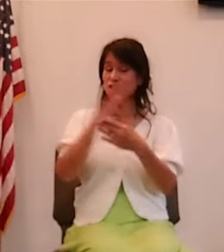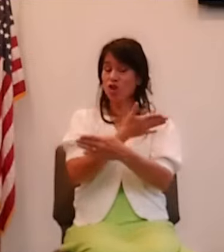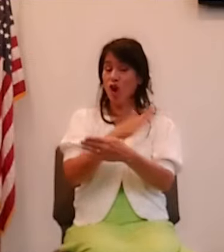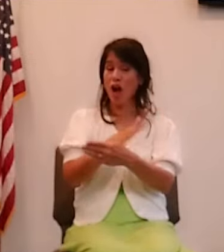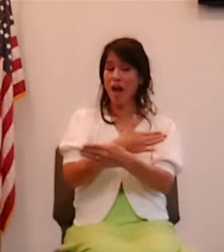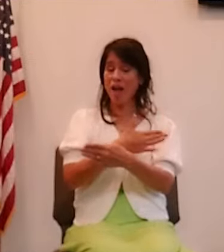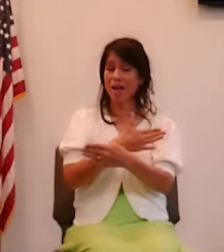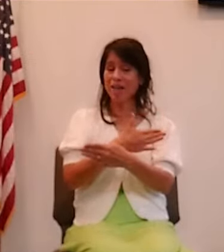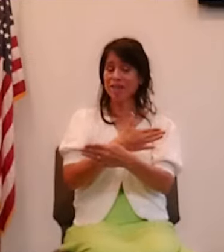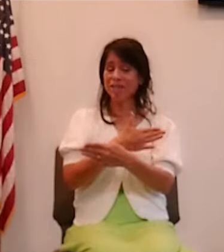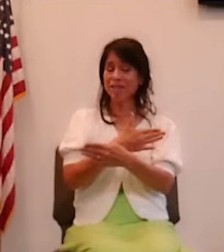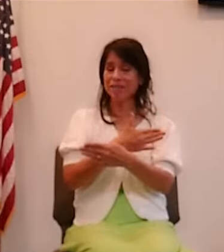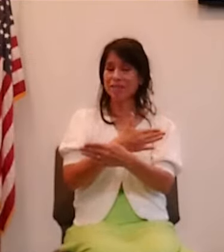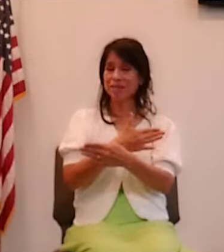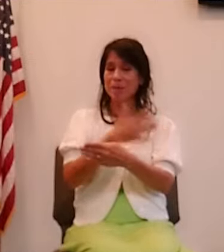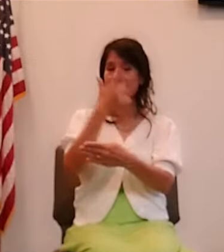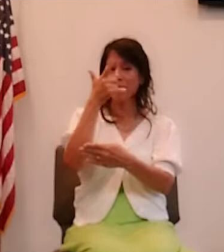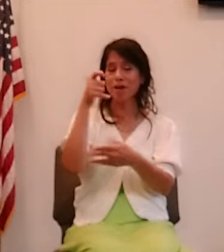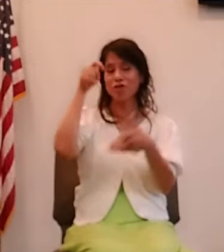about